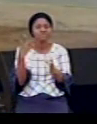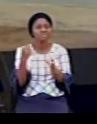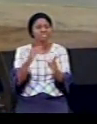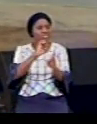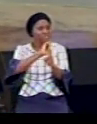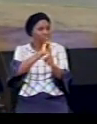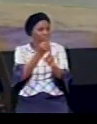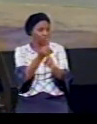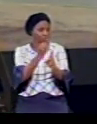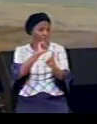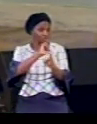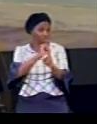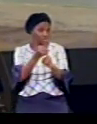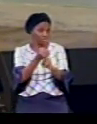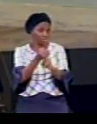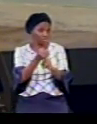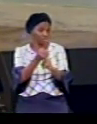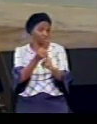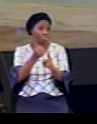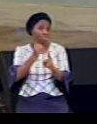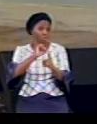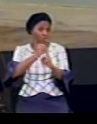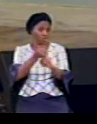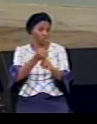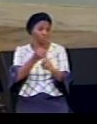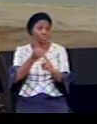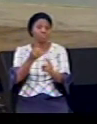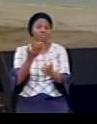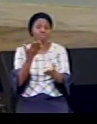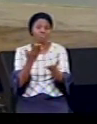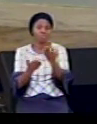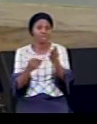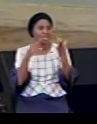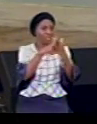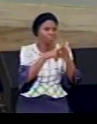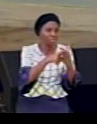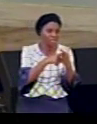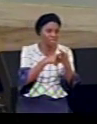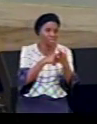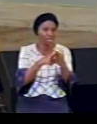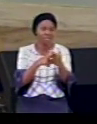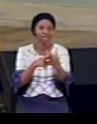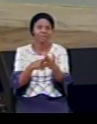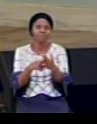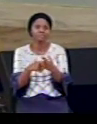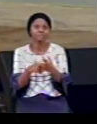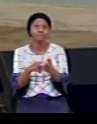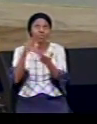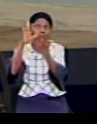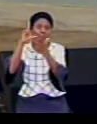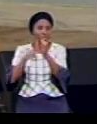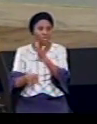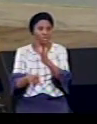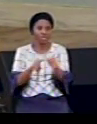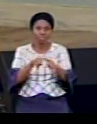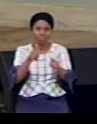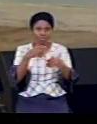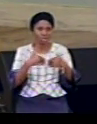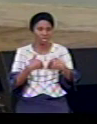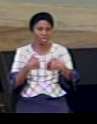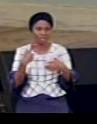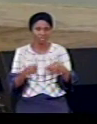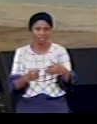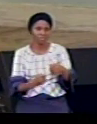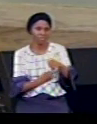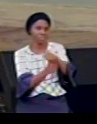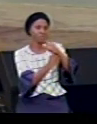hopeless, but you have the promise of God, and you have the partnership of the Lord. The